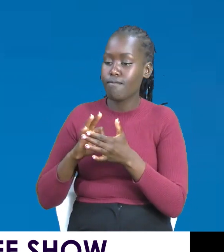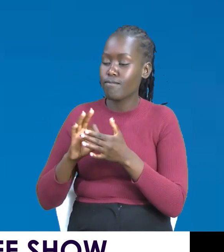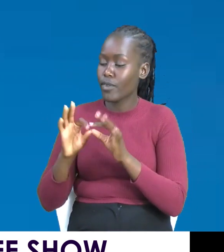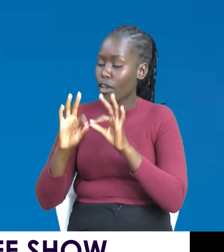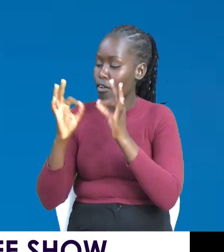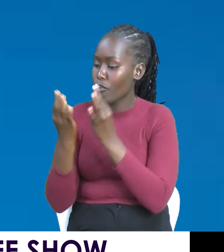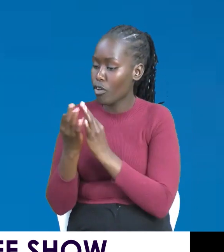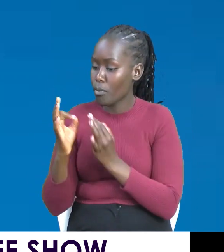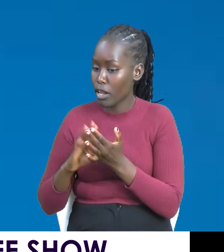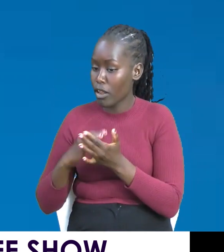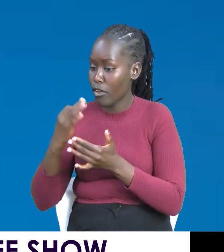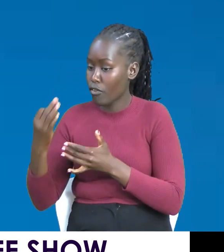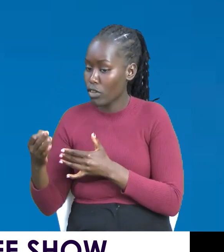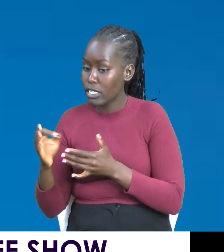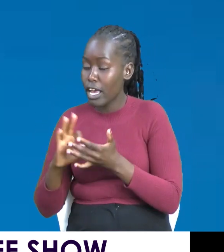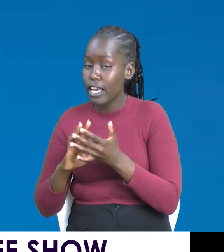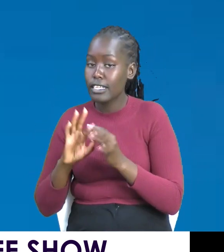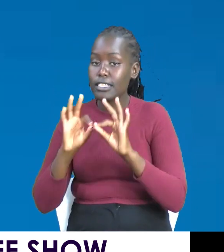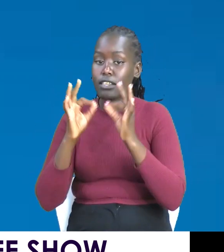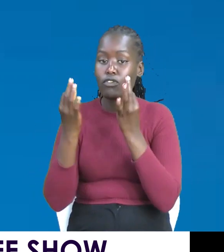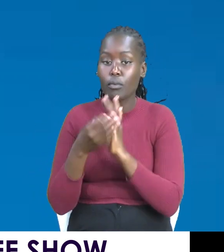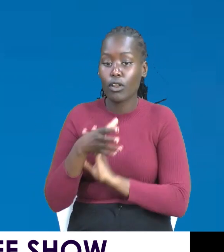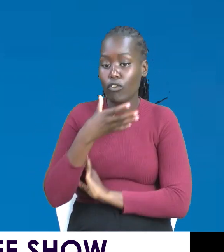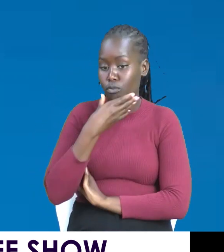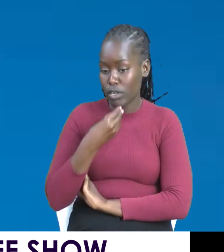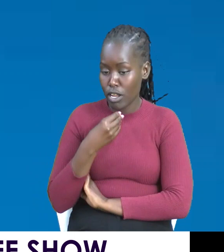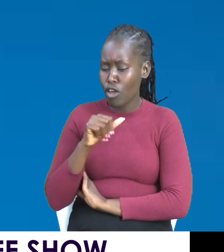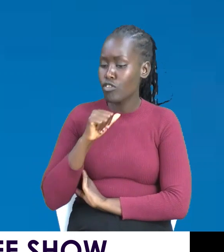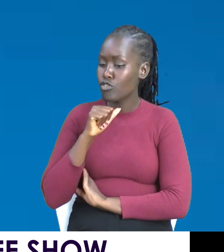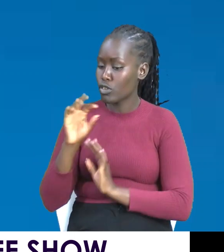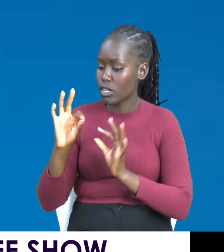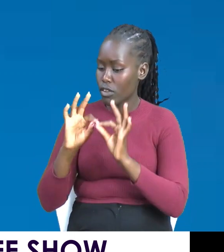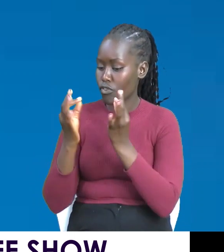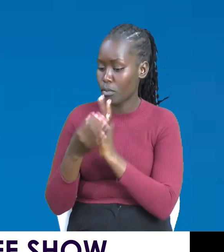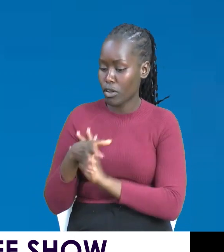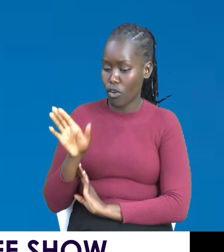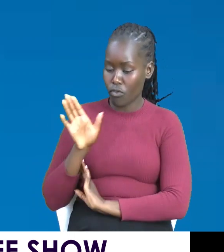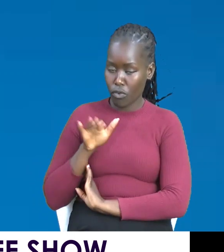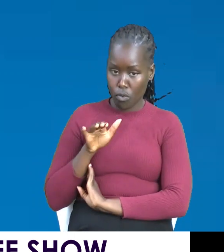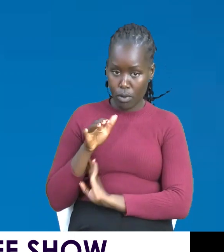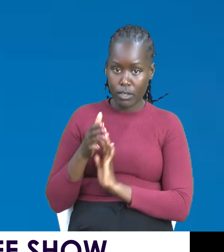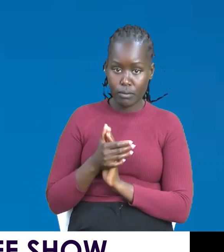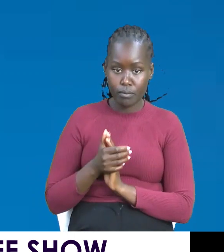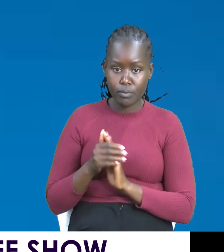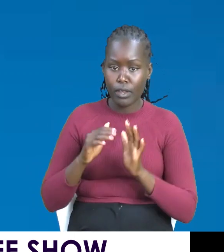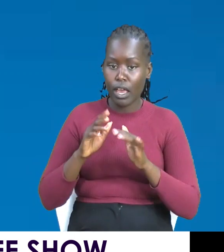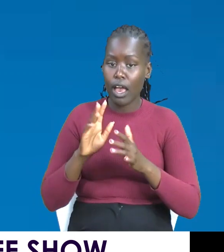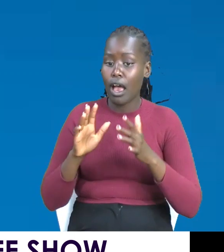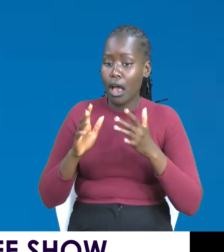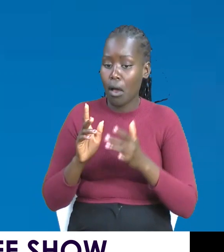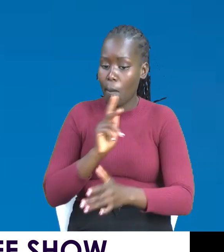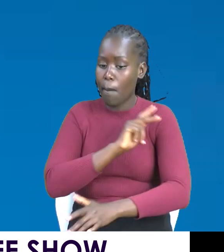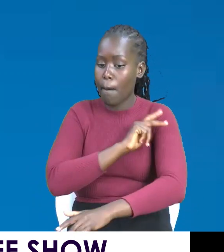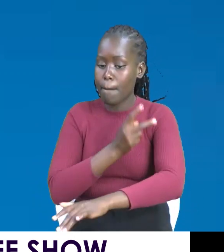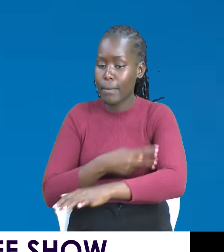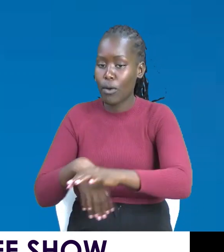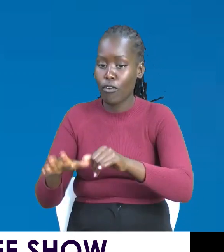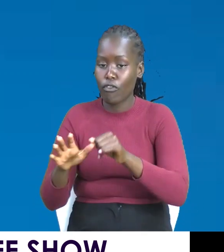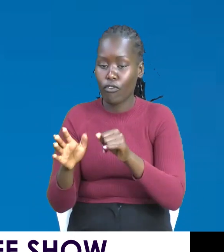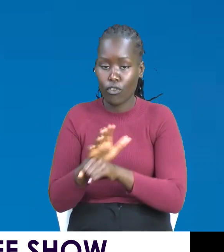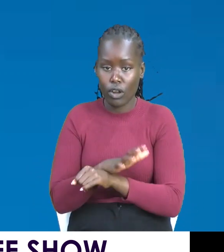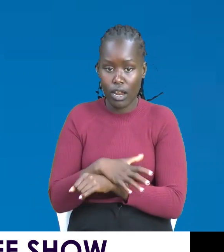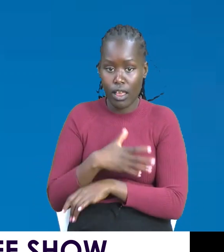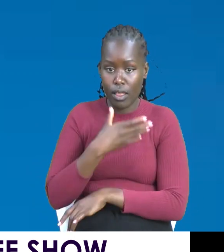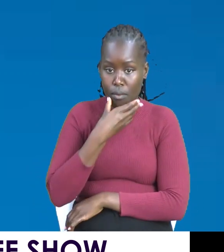it is the family of a man. It is never the family of the woman. It doesn't matter how powerful the woman was. It